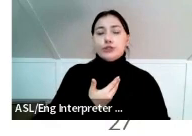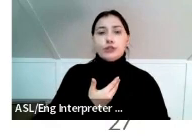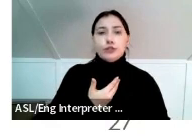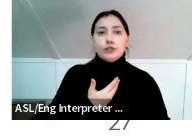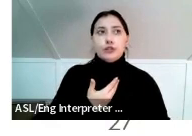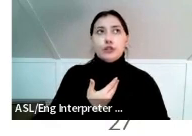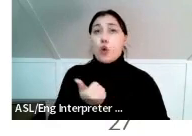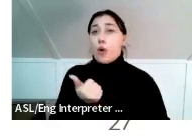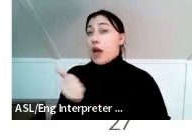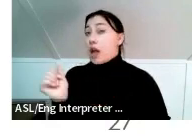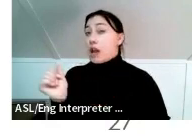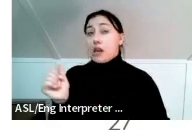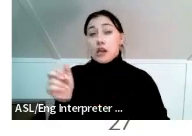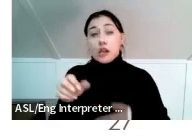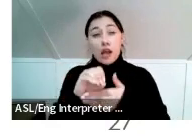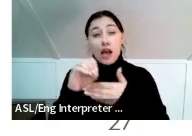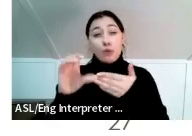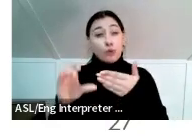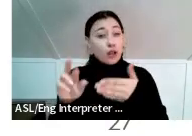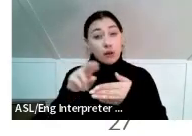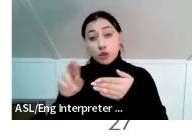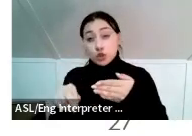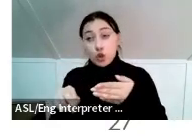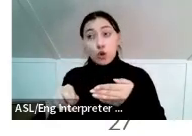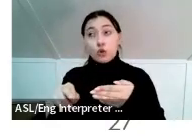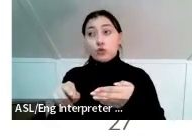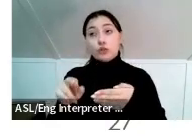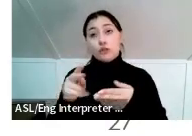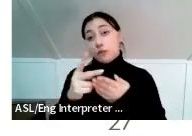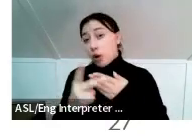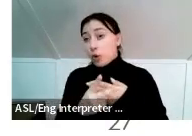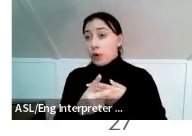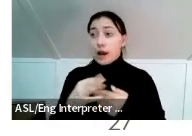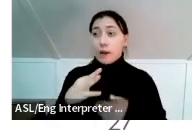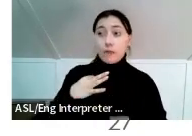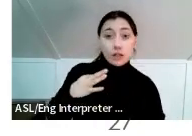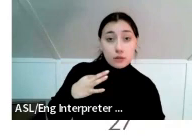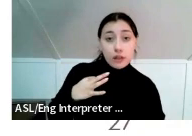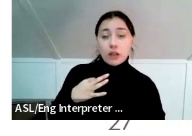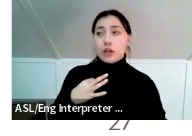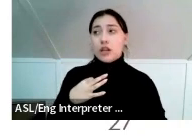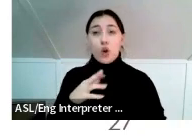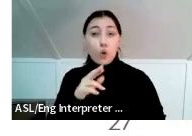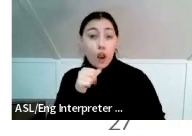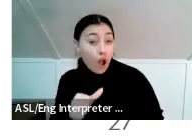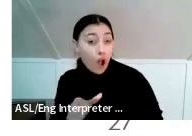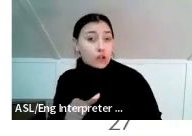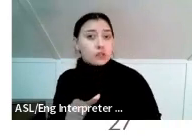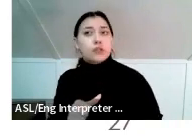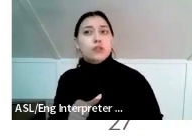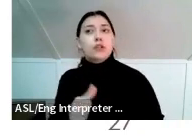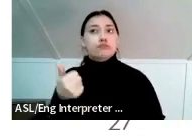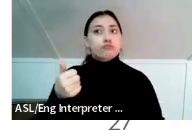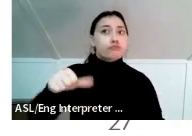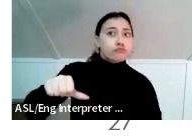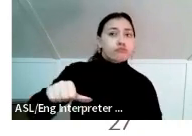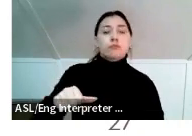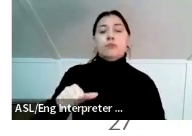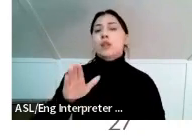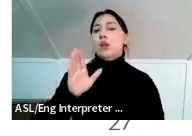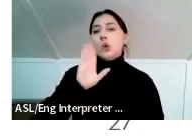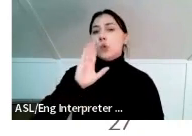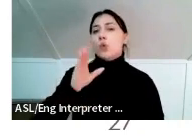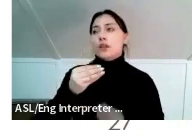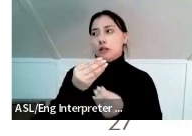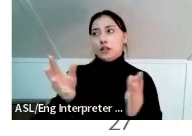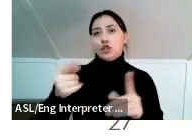any outcome of the program about eligibility or not would be at that November